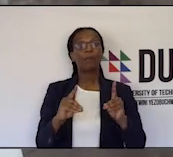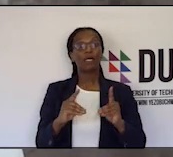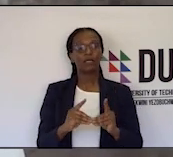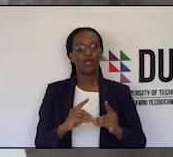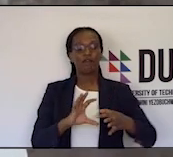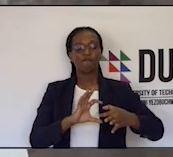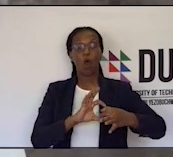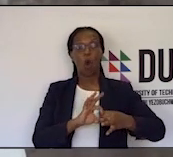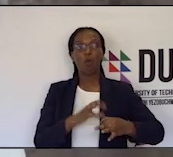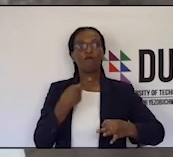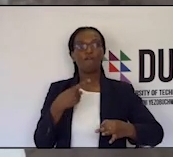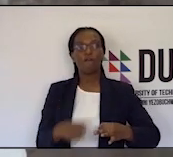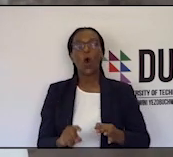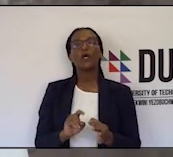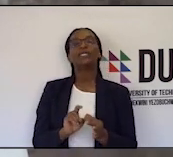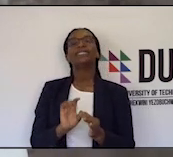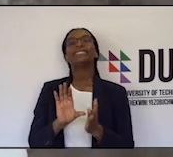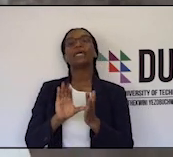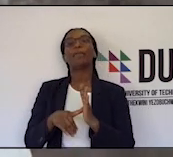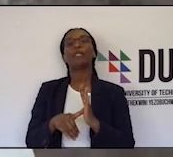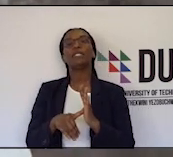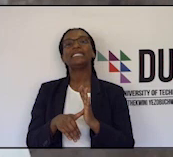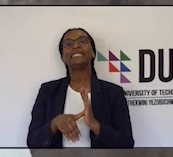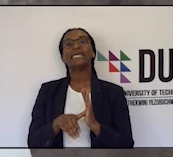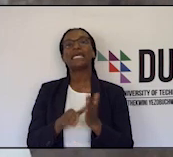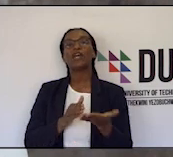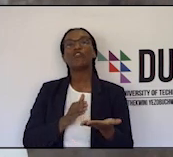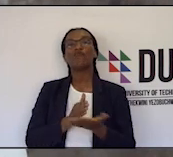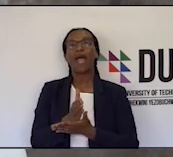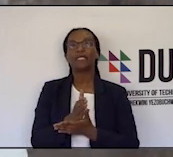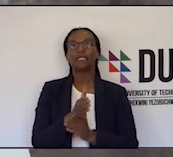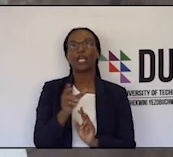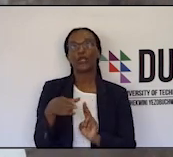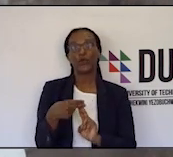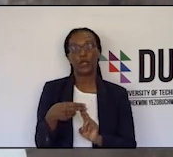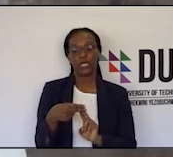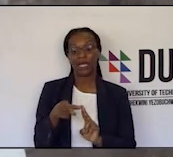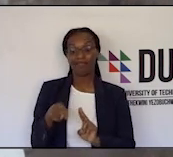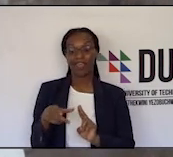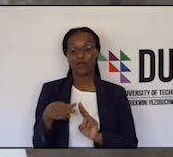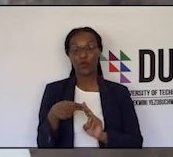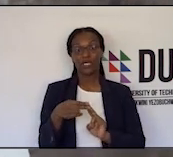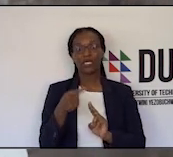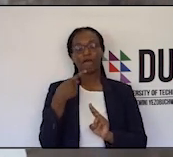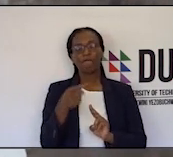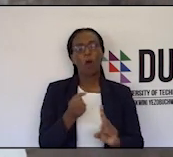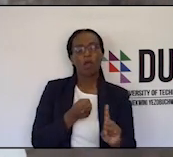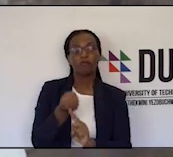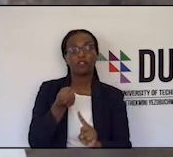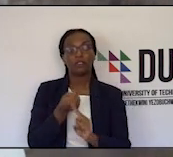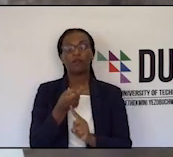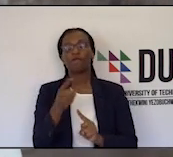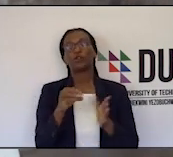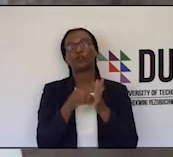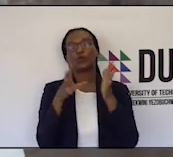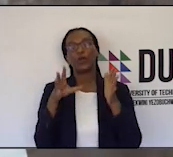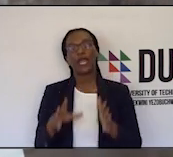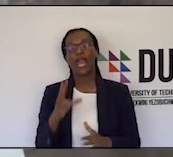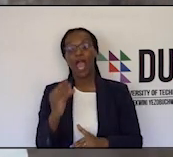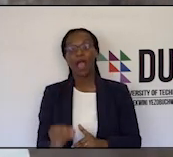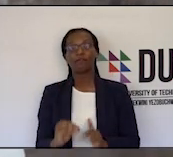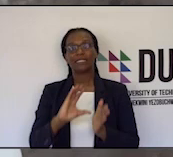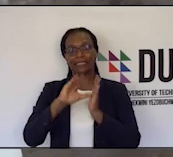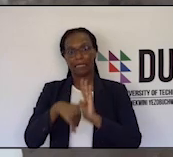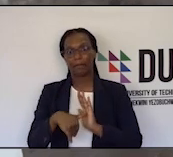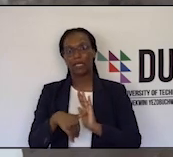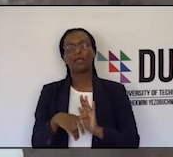the Disability Rights Unit. The unit is about advocacy for students living with disabilities. Both